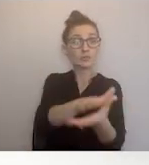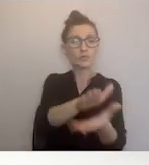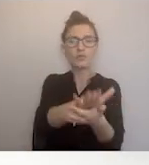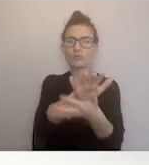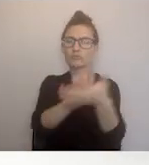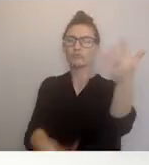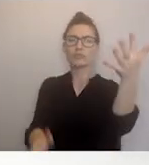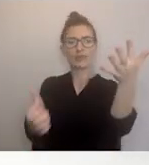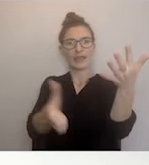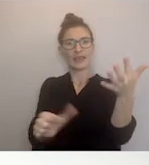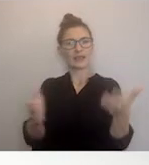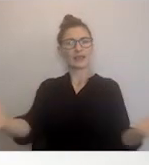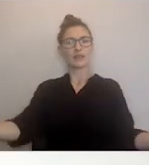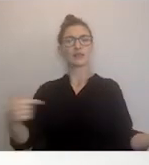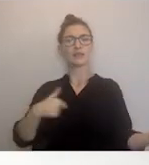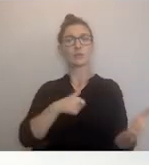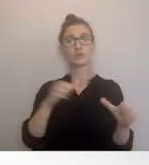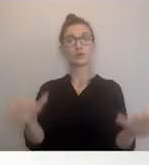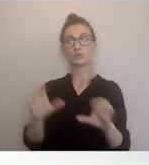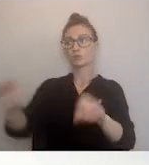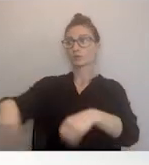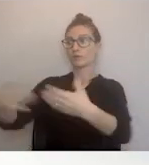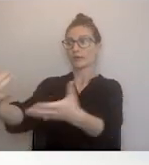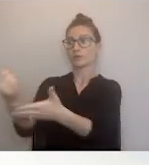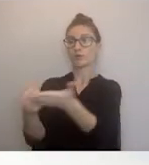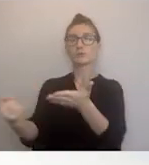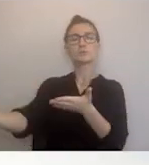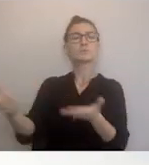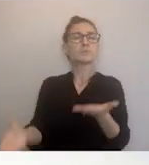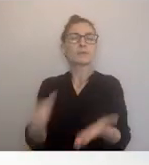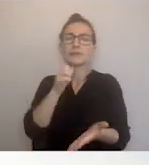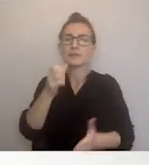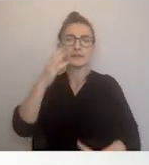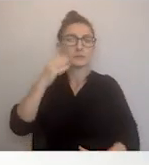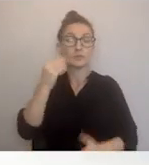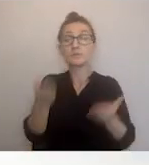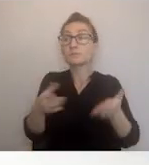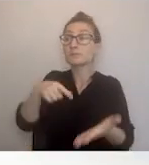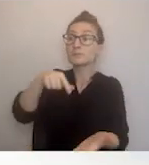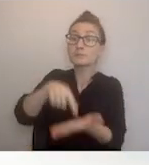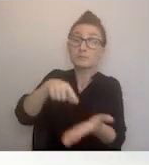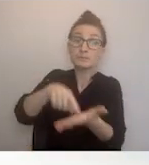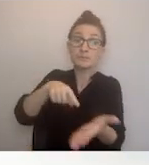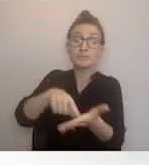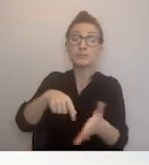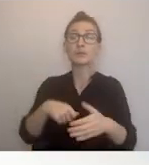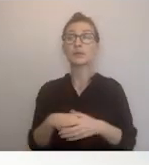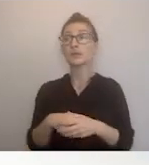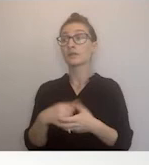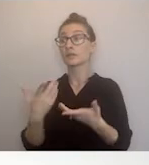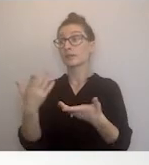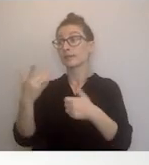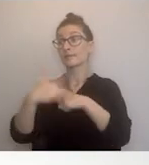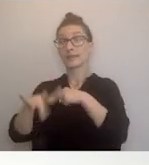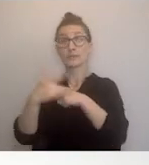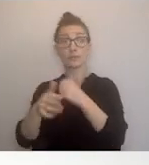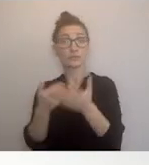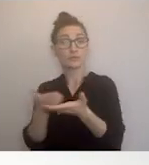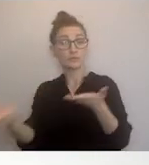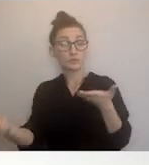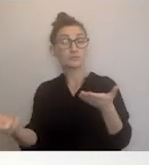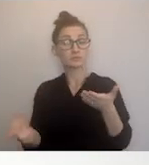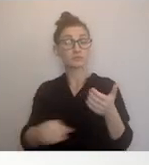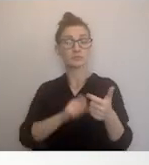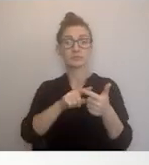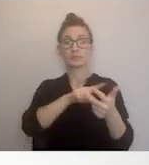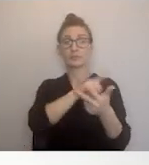one of the public school systems. It's anything that we do to bring the arts to a population that may not be able to experience it due to either funding or maybe